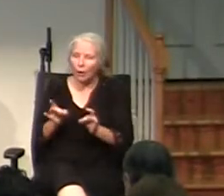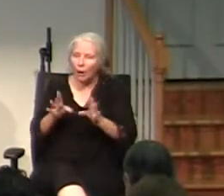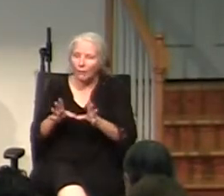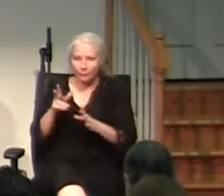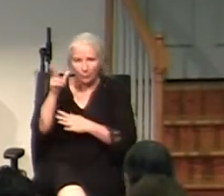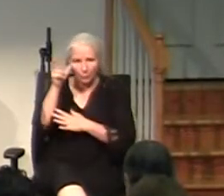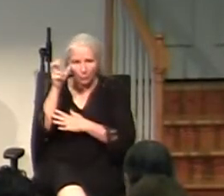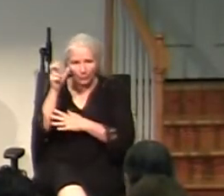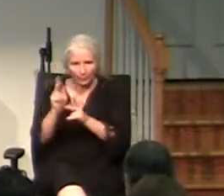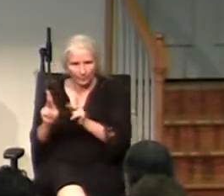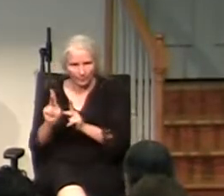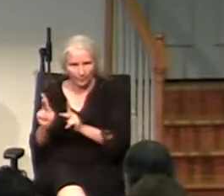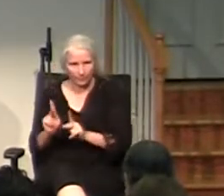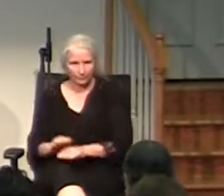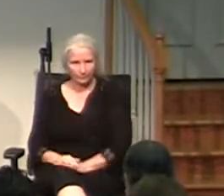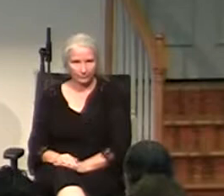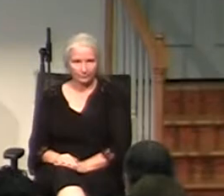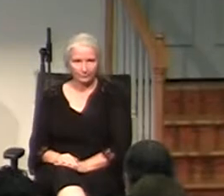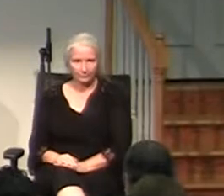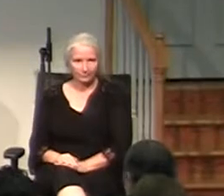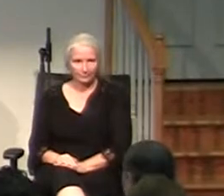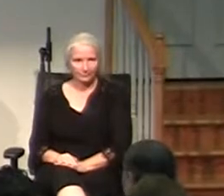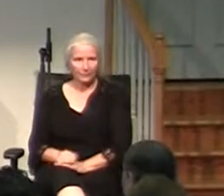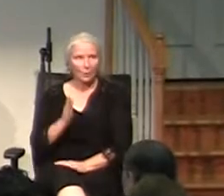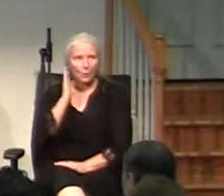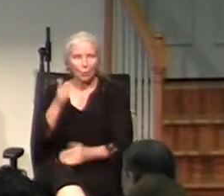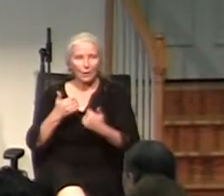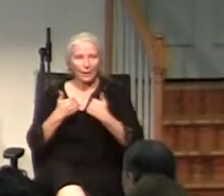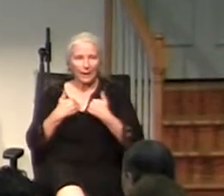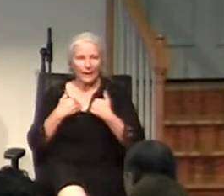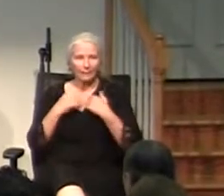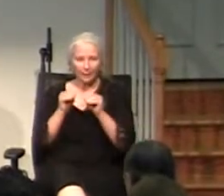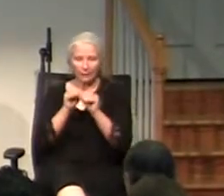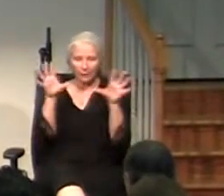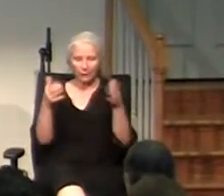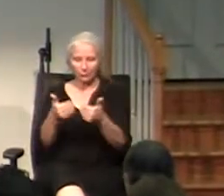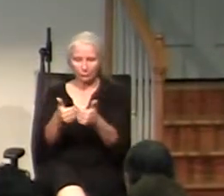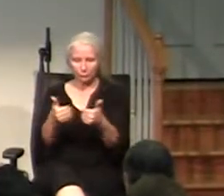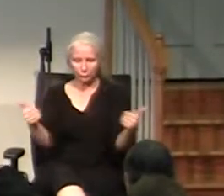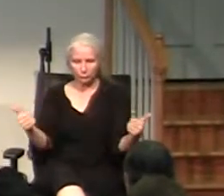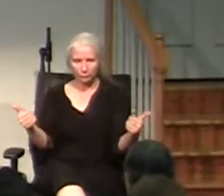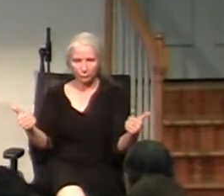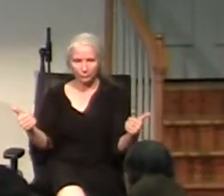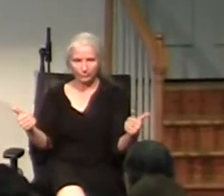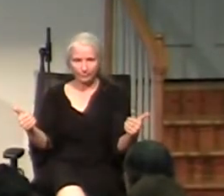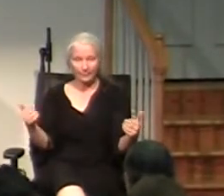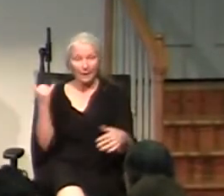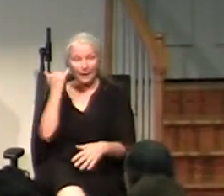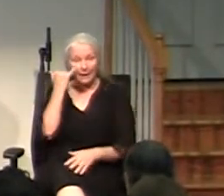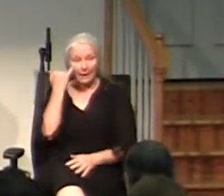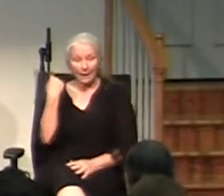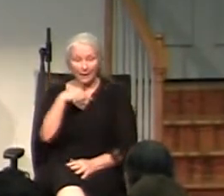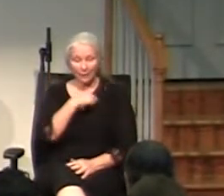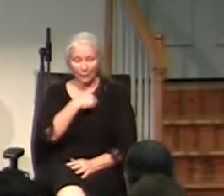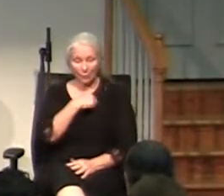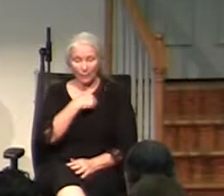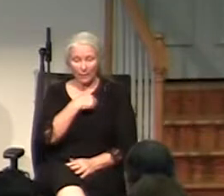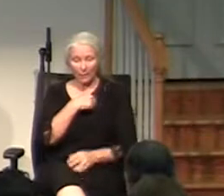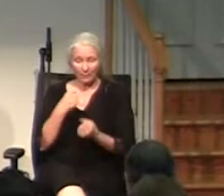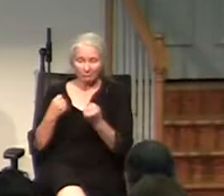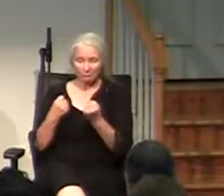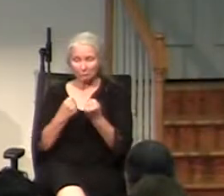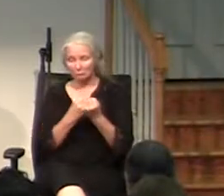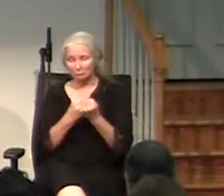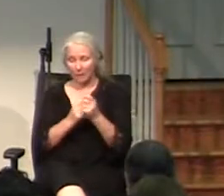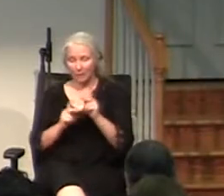clear line of distinction between them. If we're on the side of those who refuse the